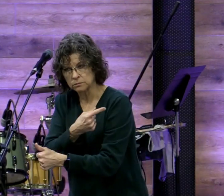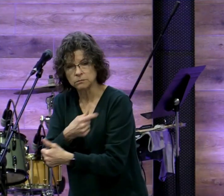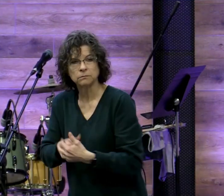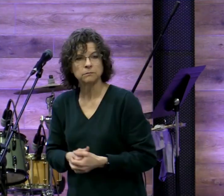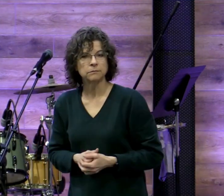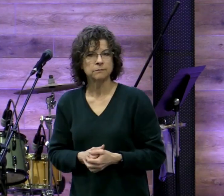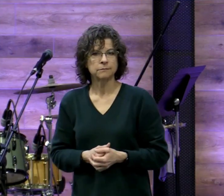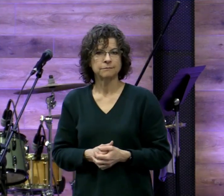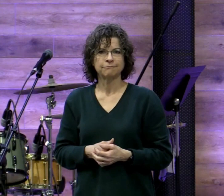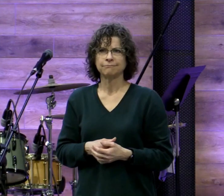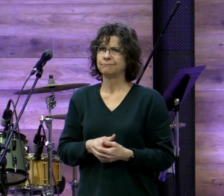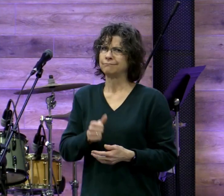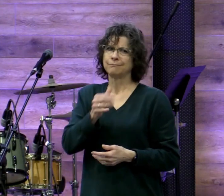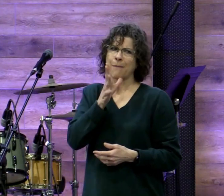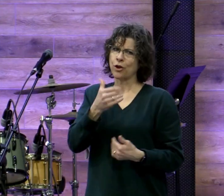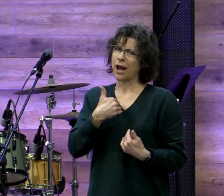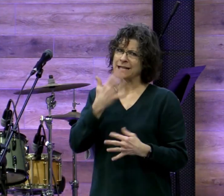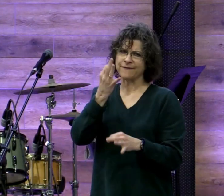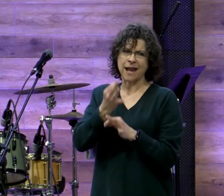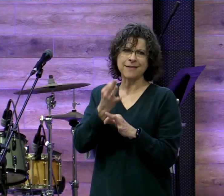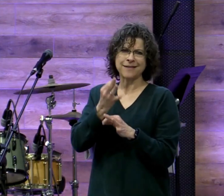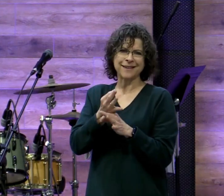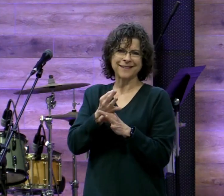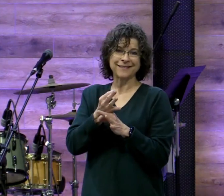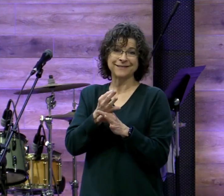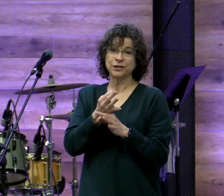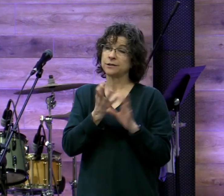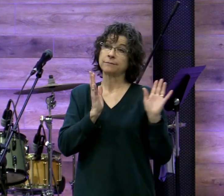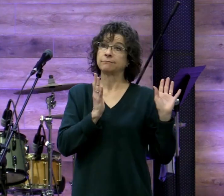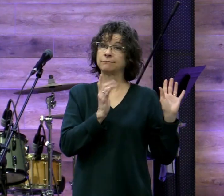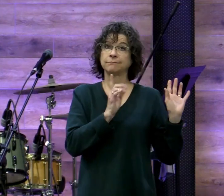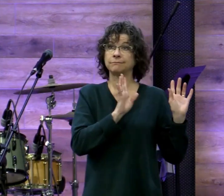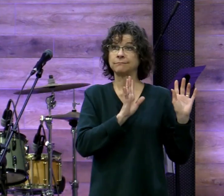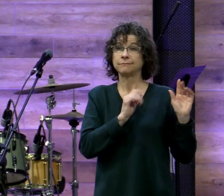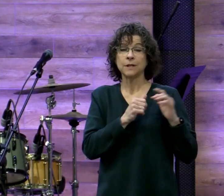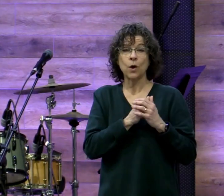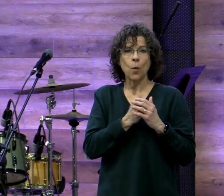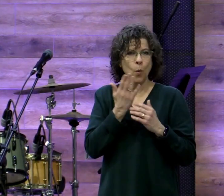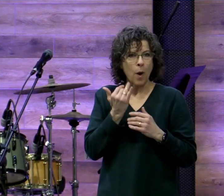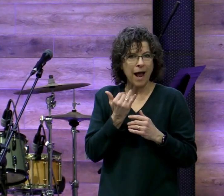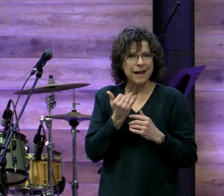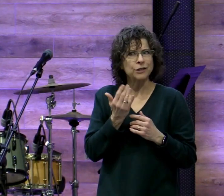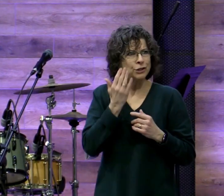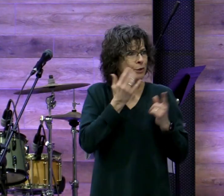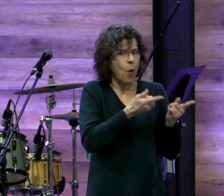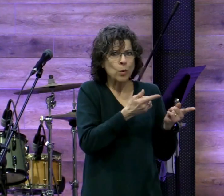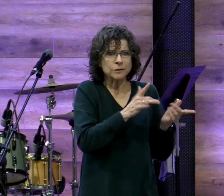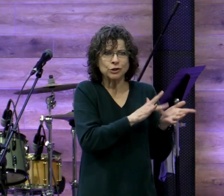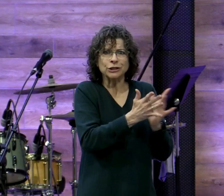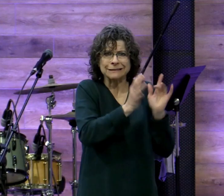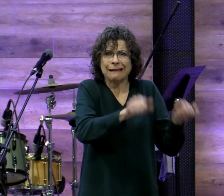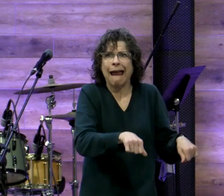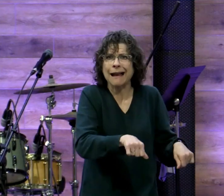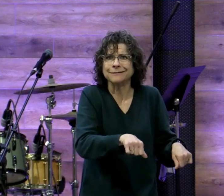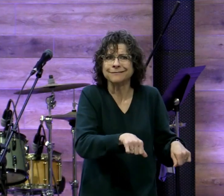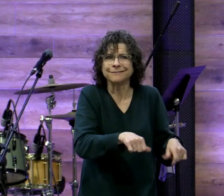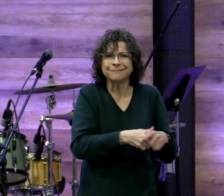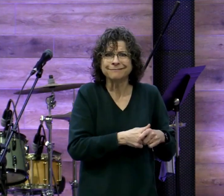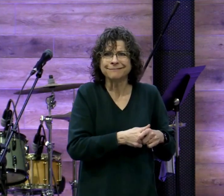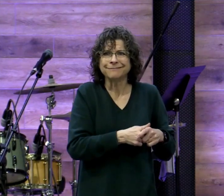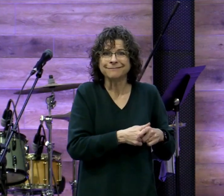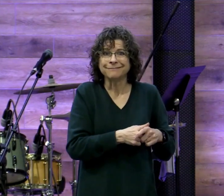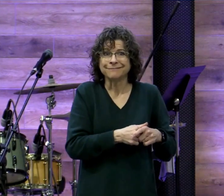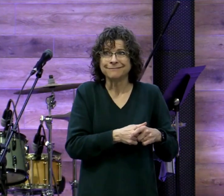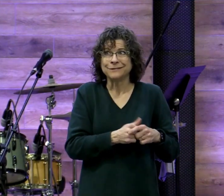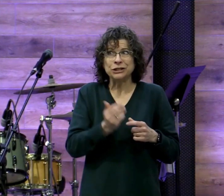What faith, right? Do whatever he tells you. Why does she do this? Well, she knows who he is. I mean, she had the